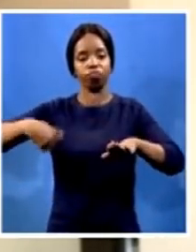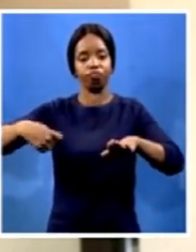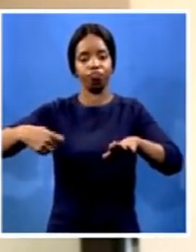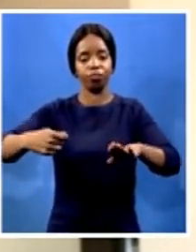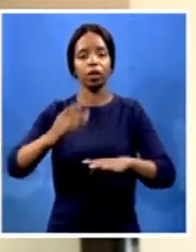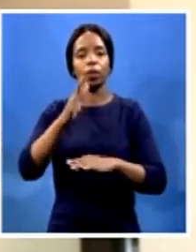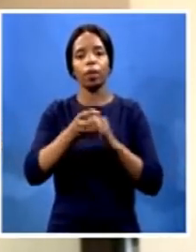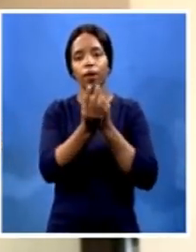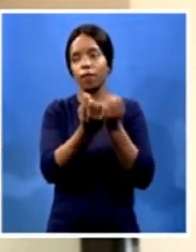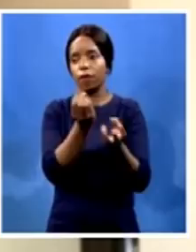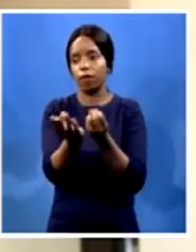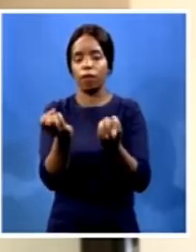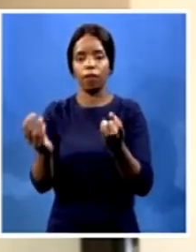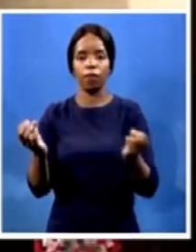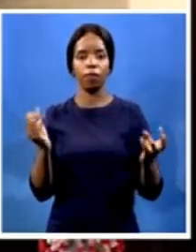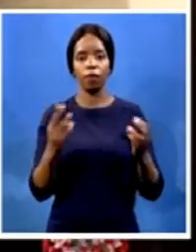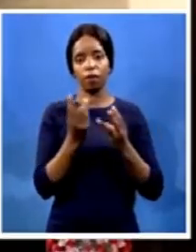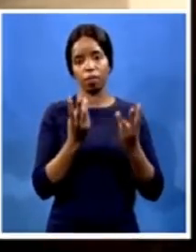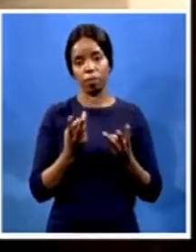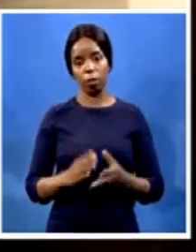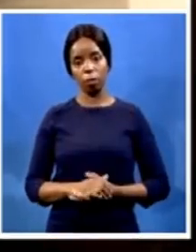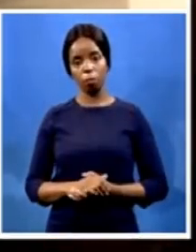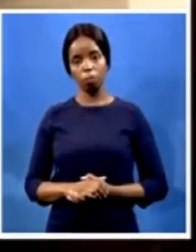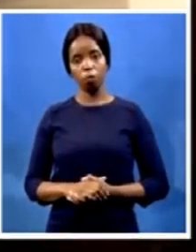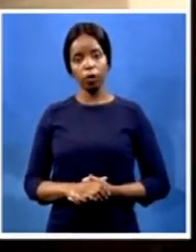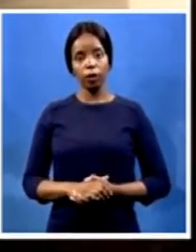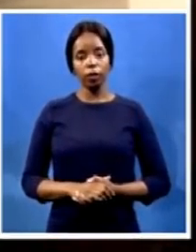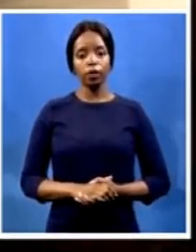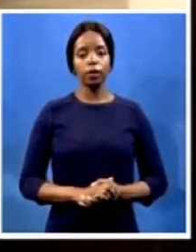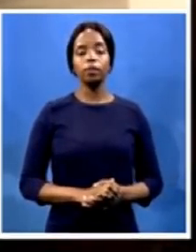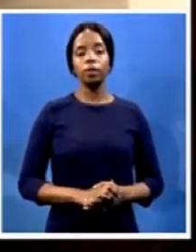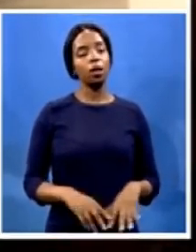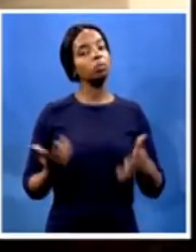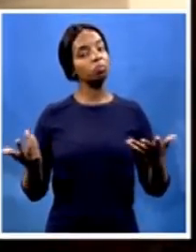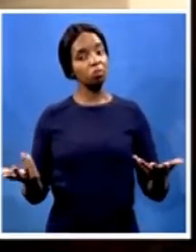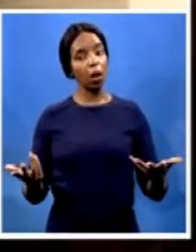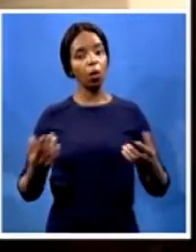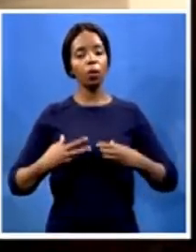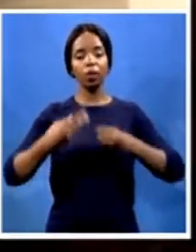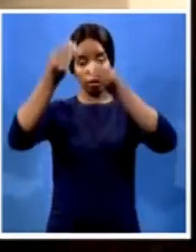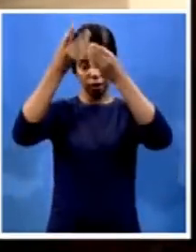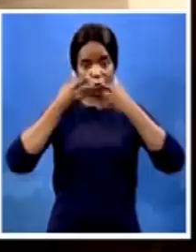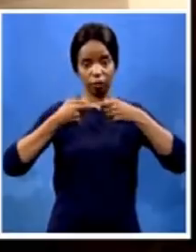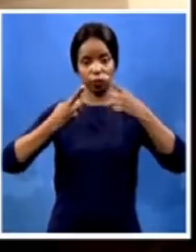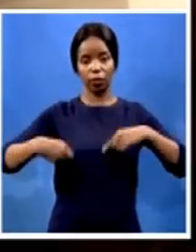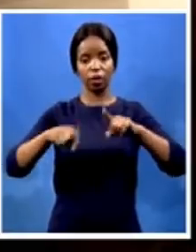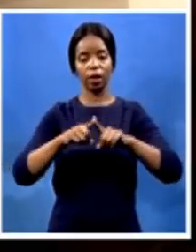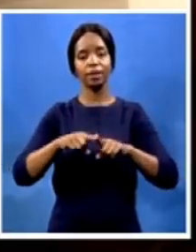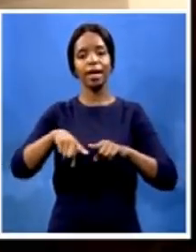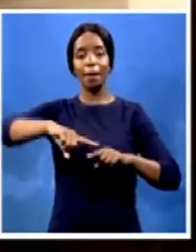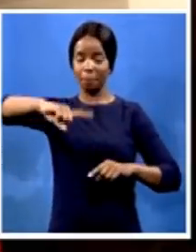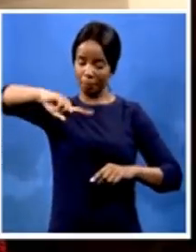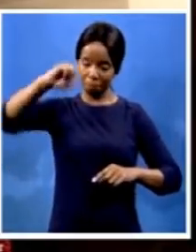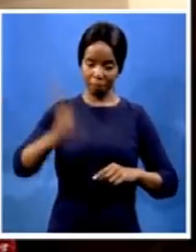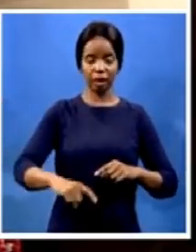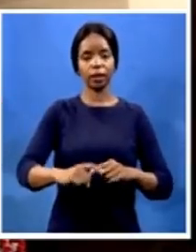informal settlements. So we are told to use cloth masks, the general public to use these cloth masks.